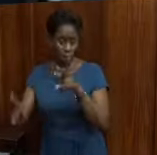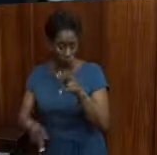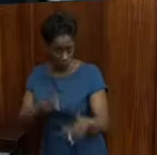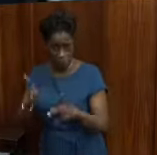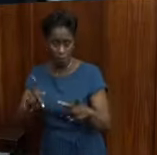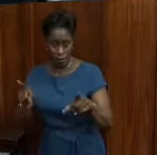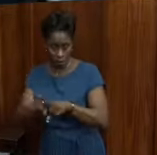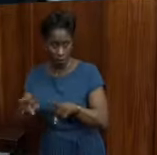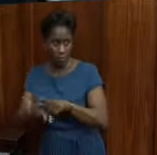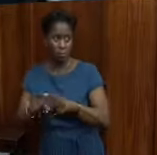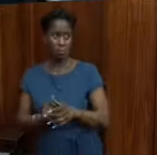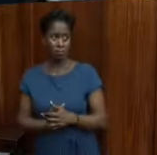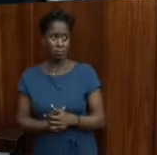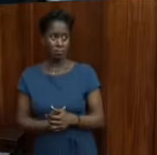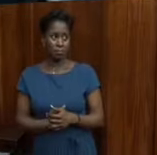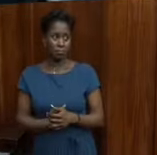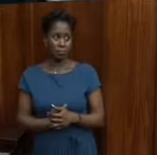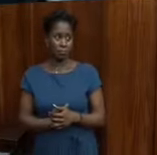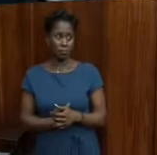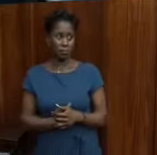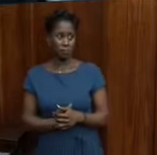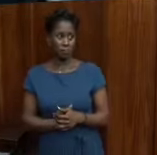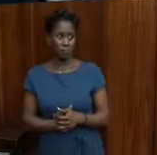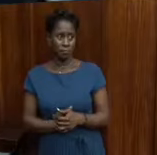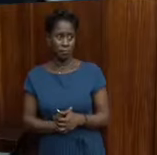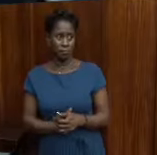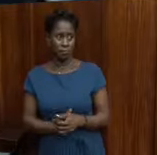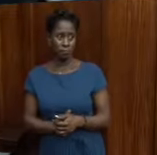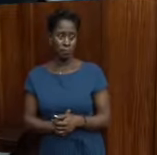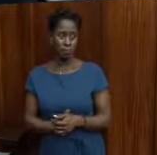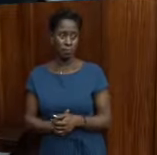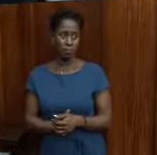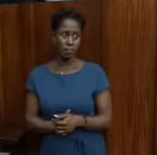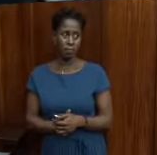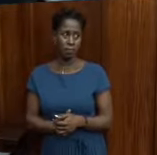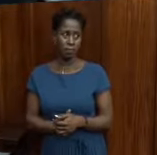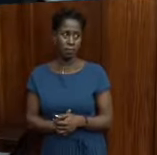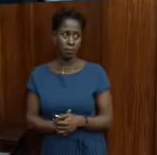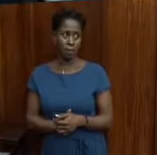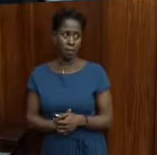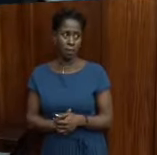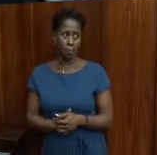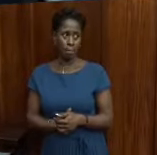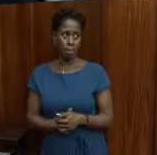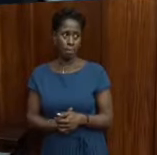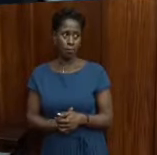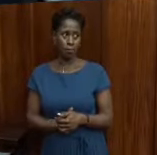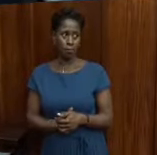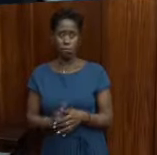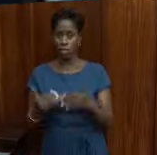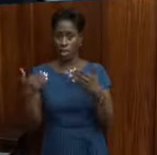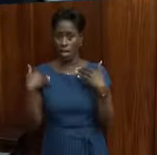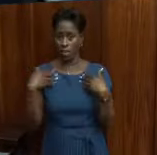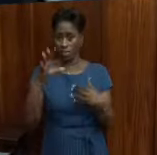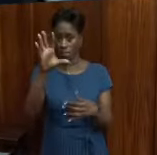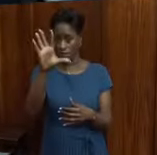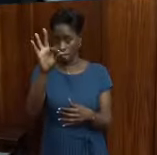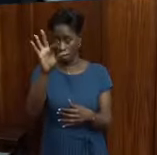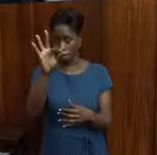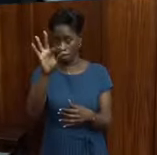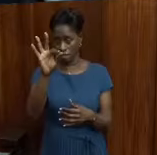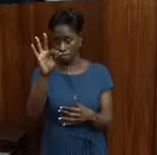legislative and policy framework to facilitate participation in the program. A line of credit of $9 million has been